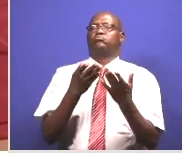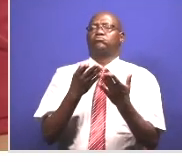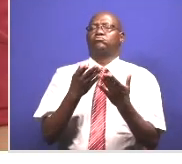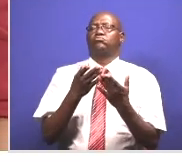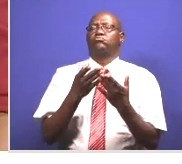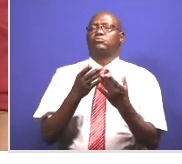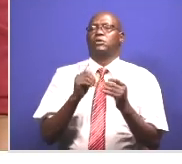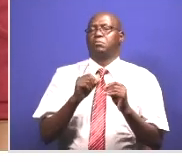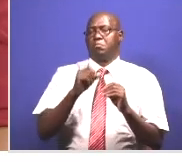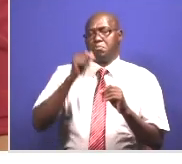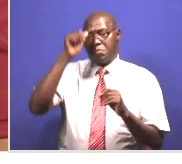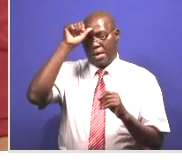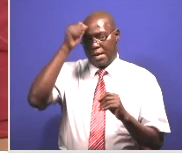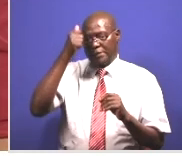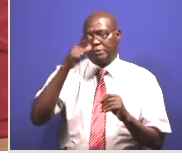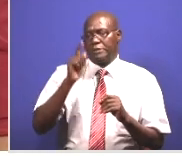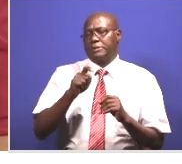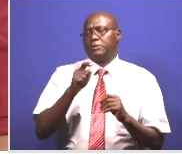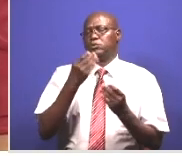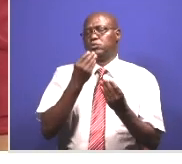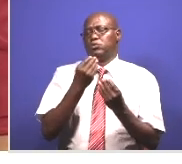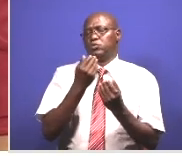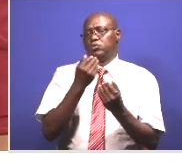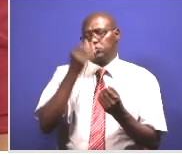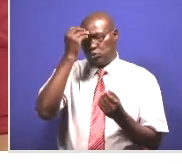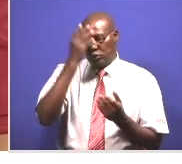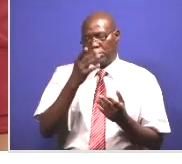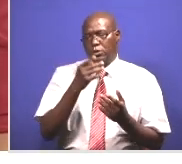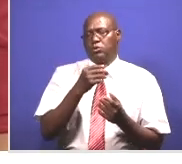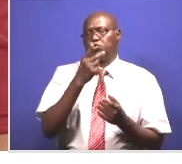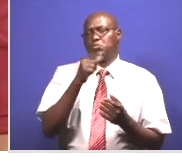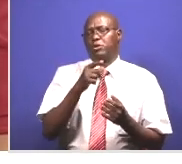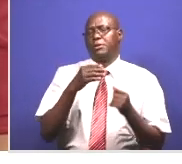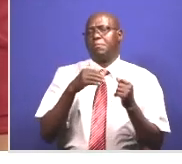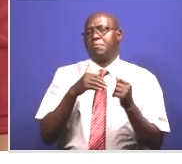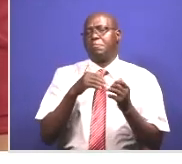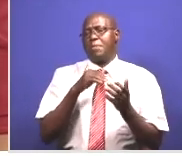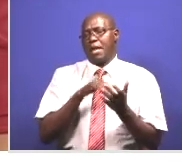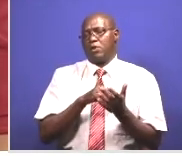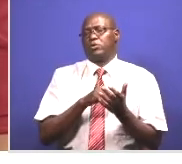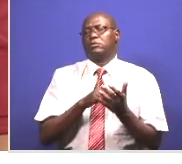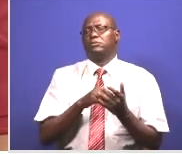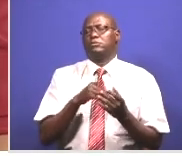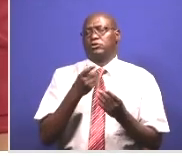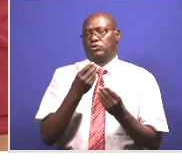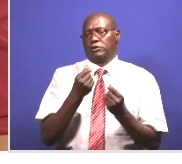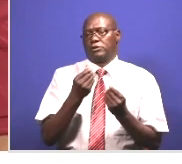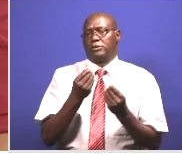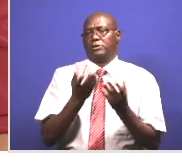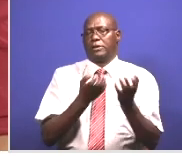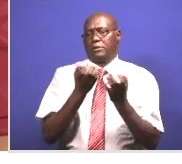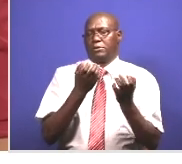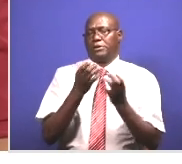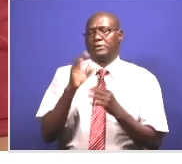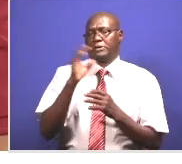needy children worth 2.6 million shillings. Under the NCBA Youth Education and Enterprise Citizenship